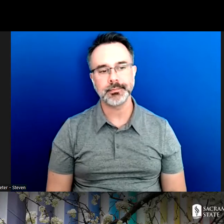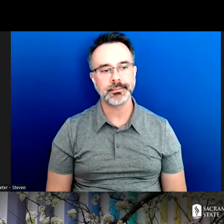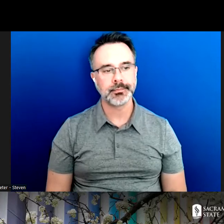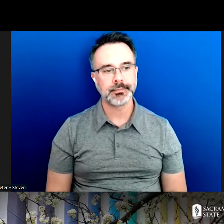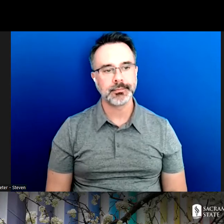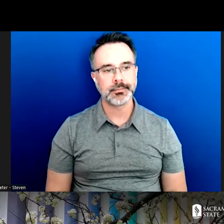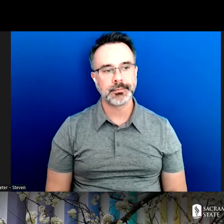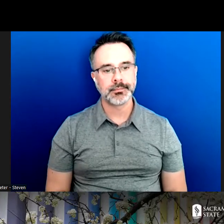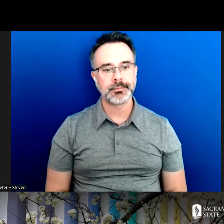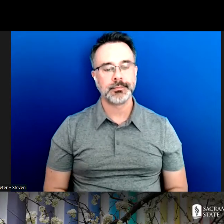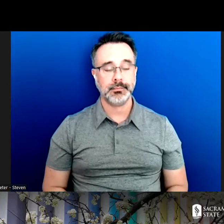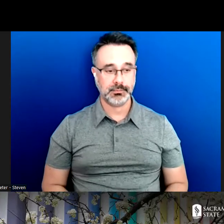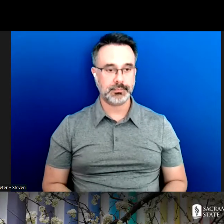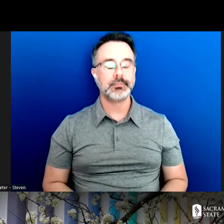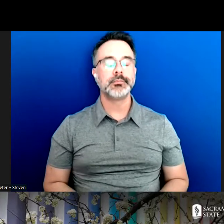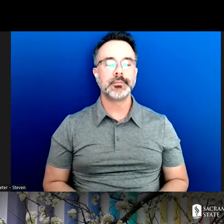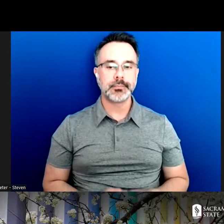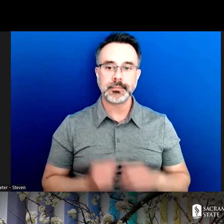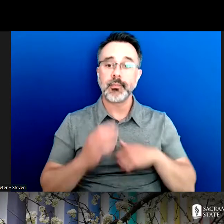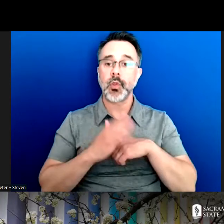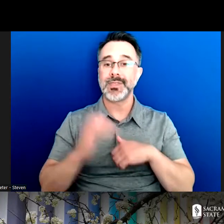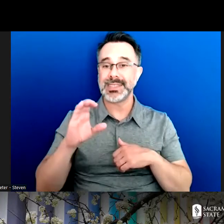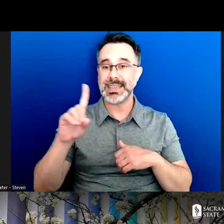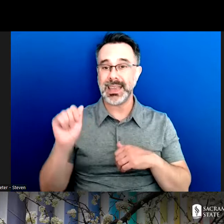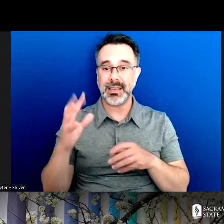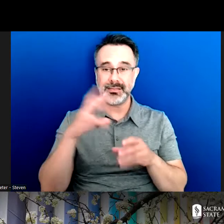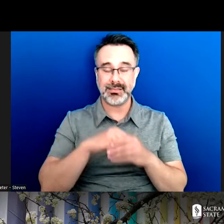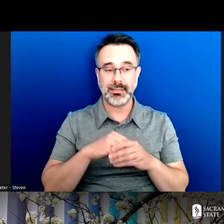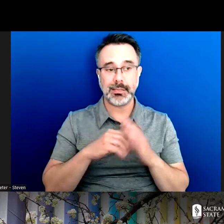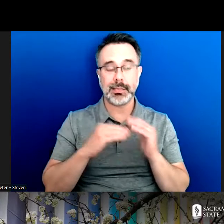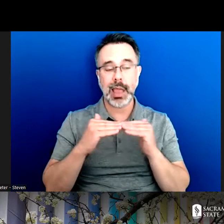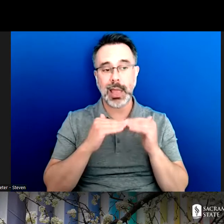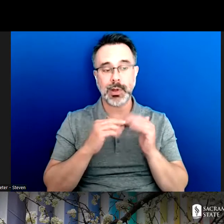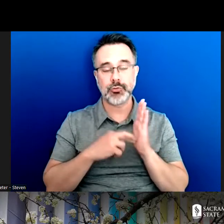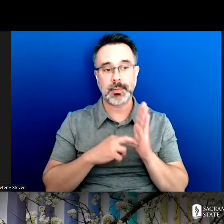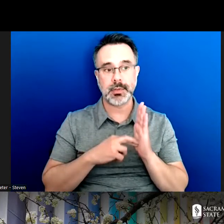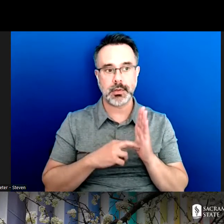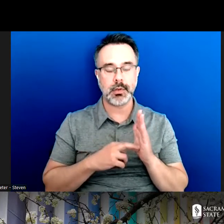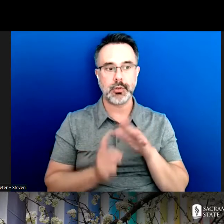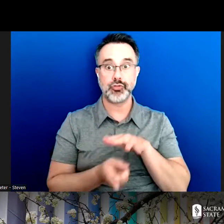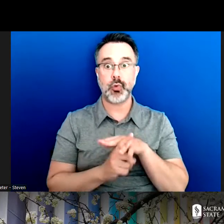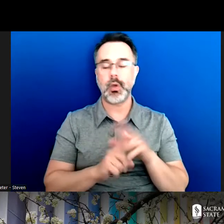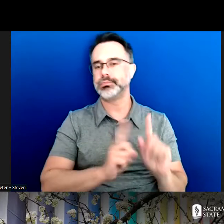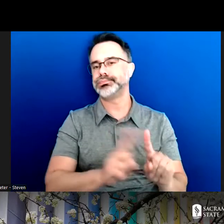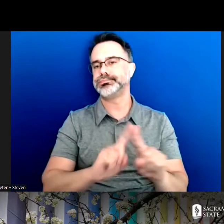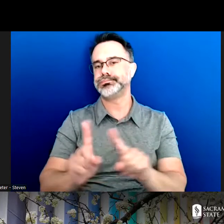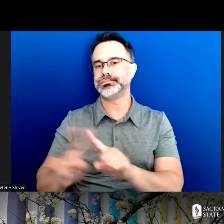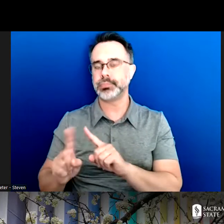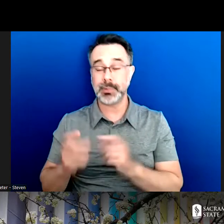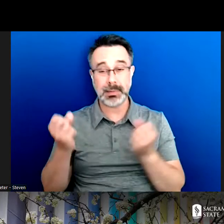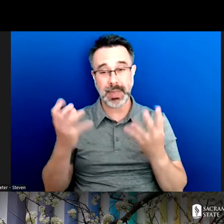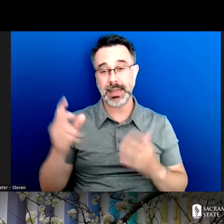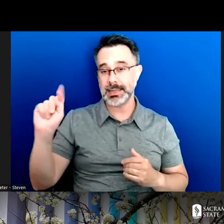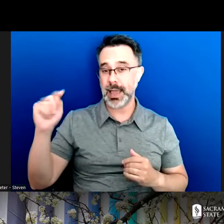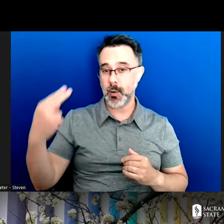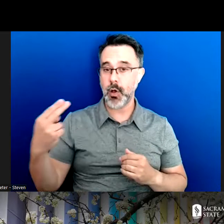Calls for CDA to engage in equity and representation came through in many stakeholder forums. Most town halls mentioned the